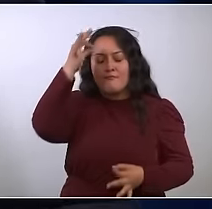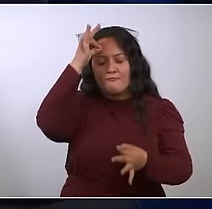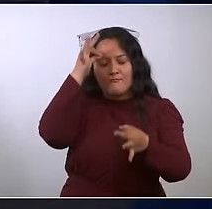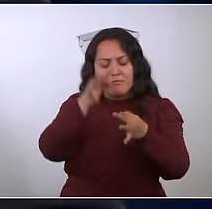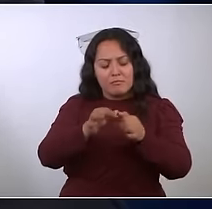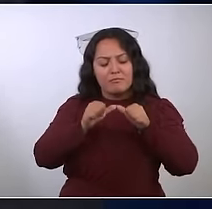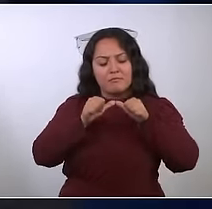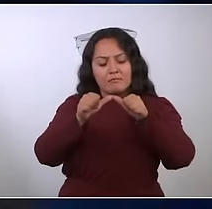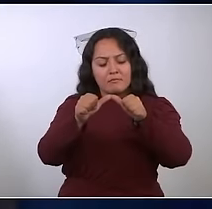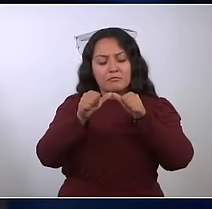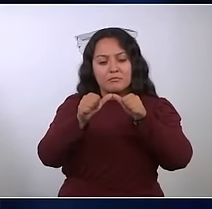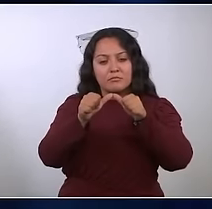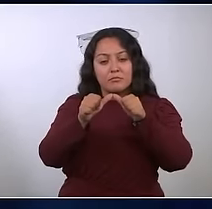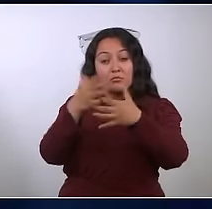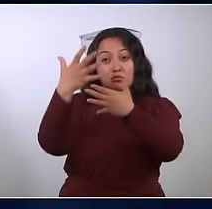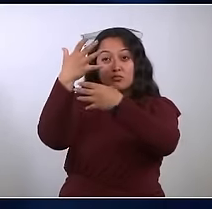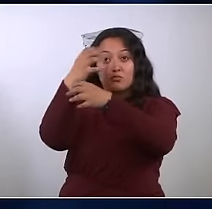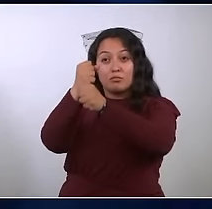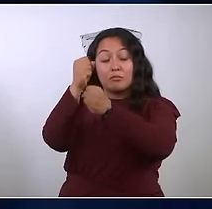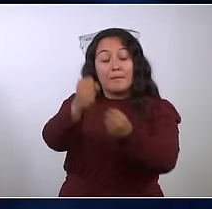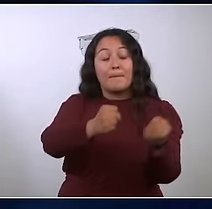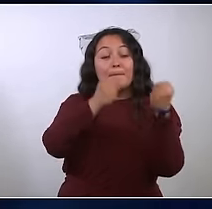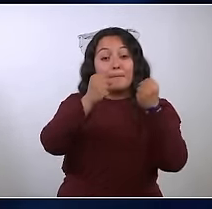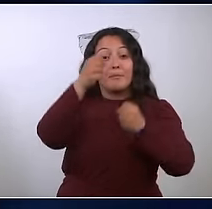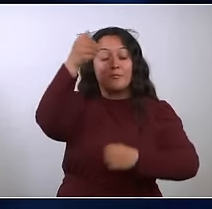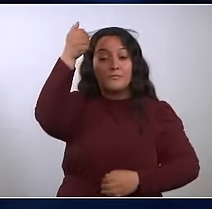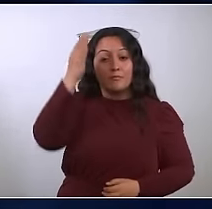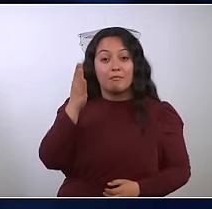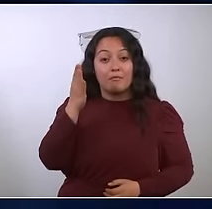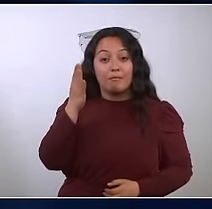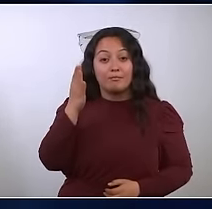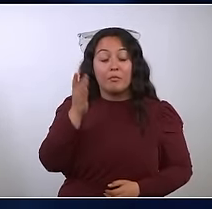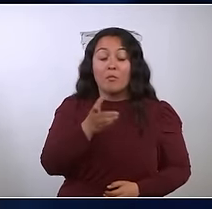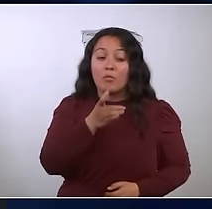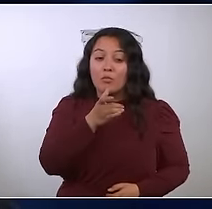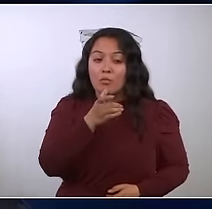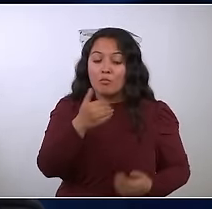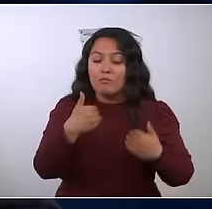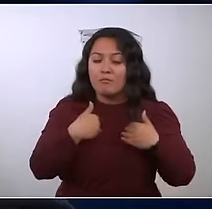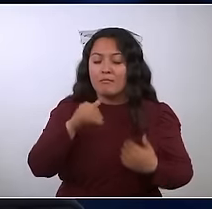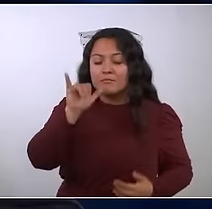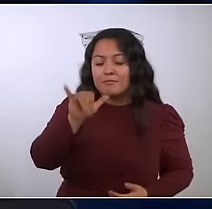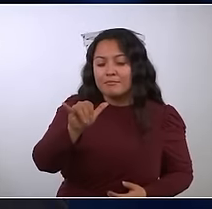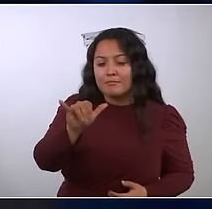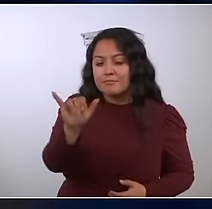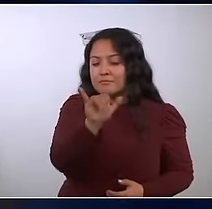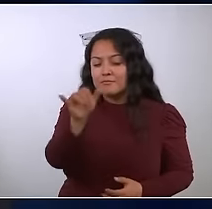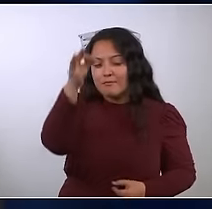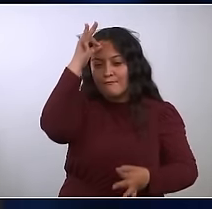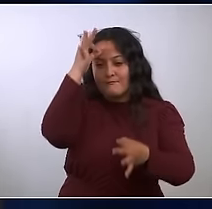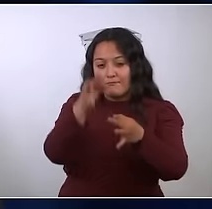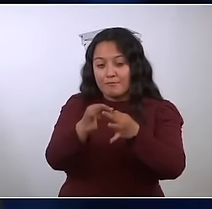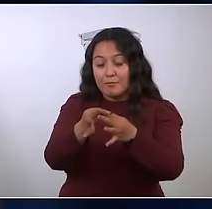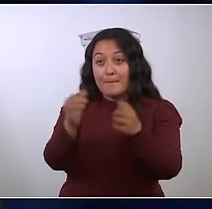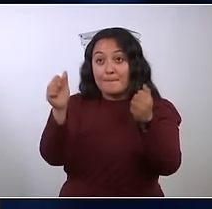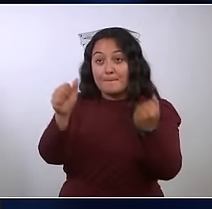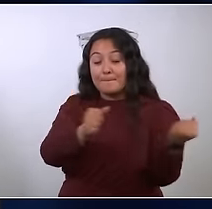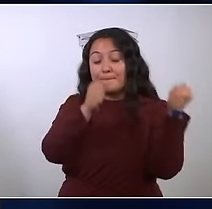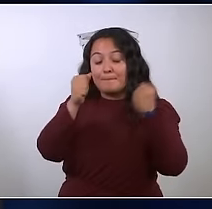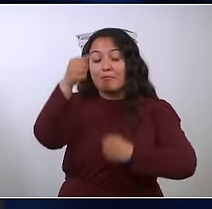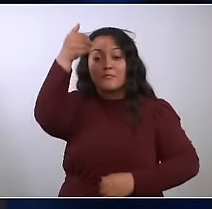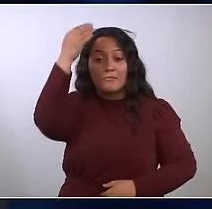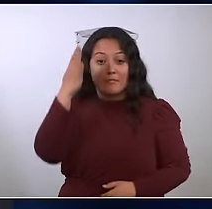a powerful God. Pero él tuvo un fe en un Dios poderoso. Is there someone here that has a faith in a powerful God? ¿Habrá alguien que tiene fe en un Dios